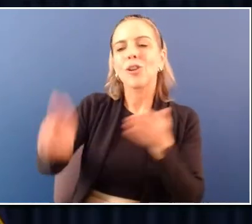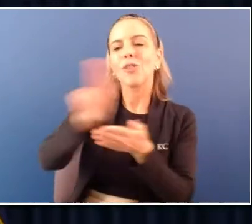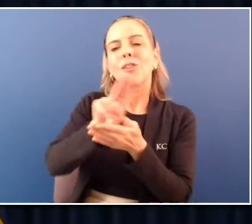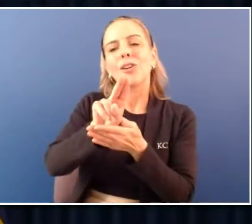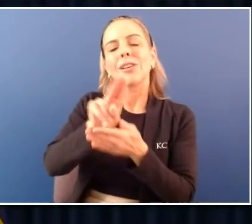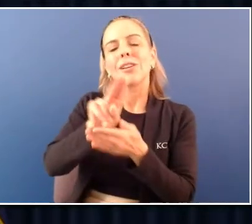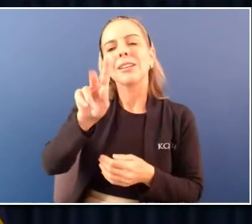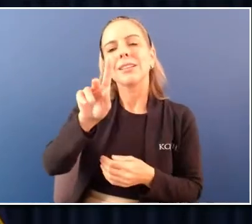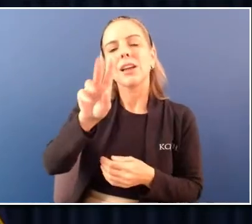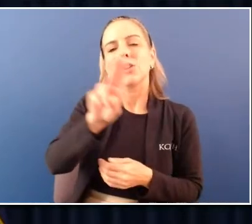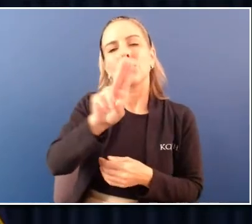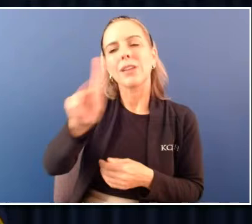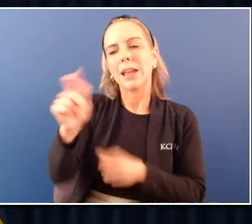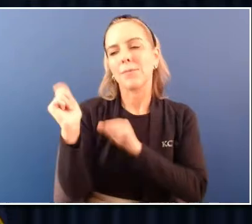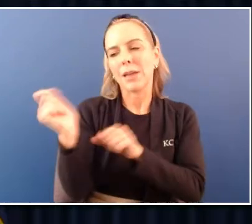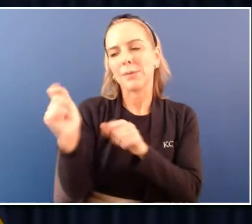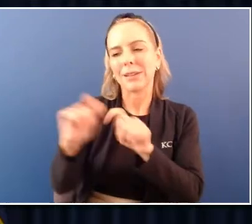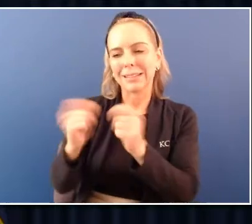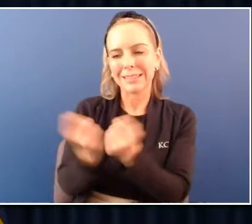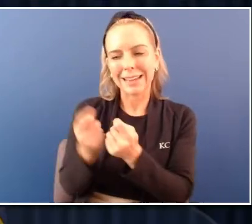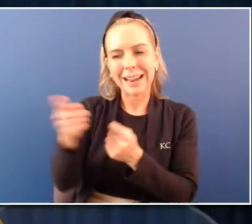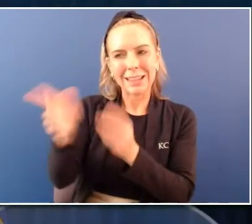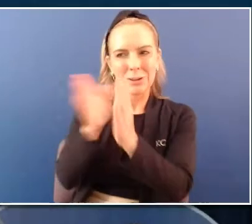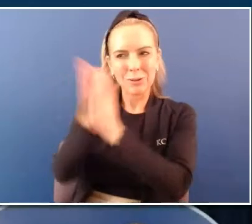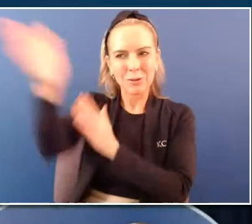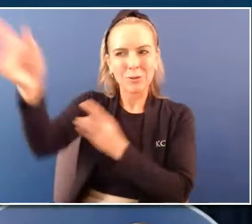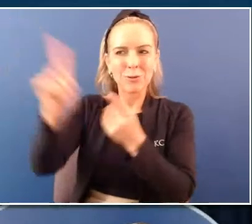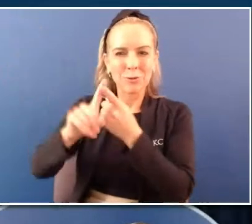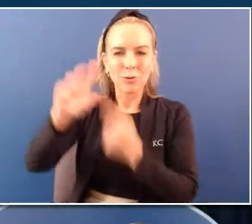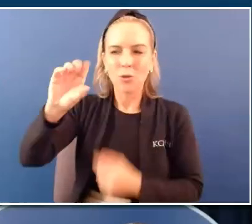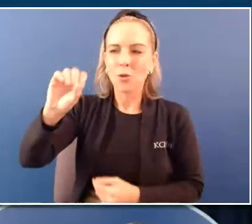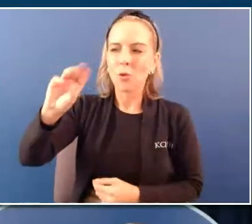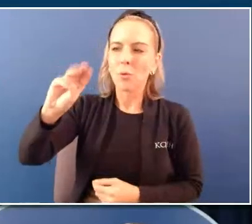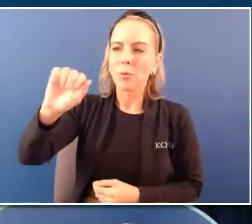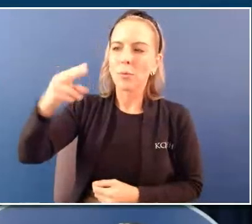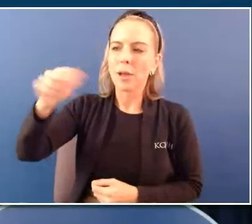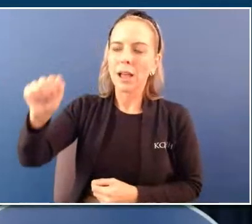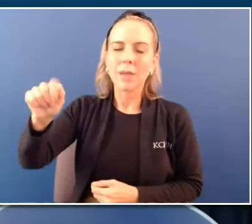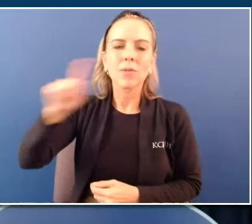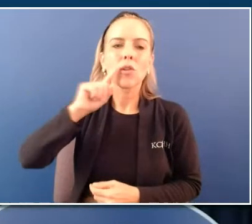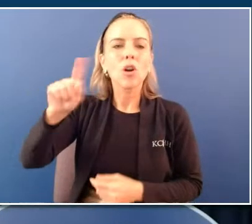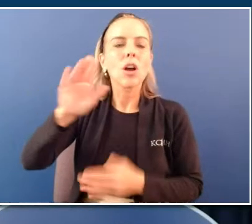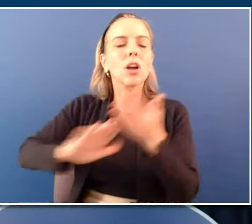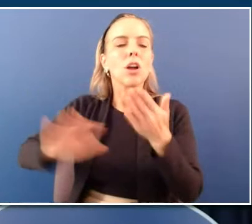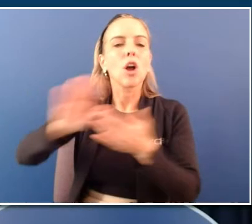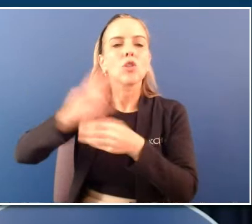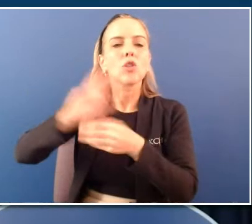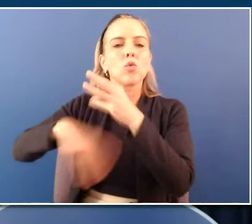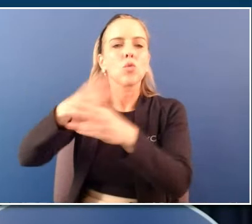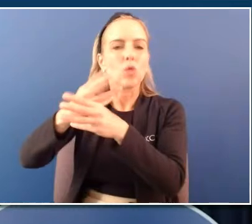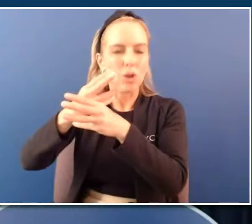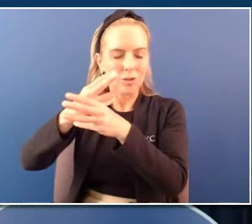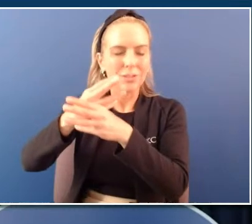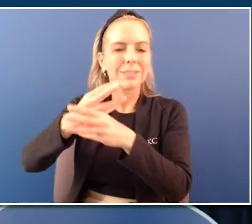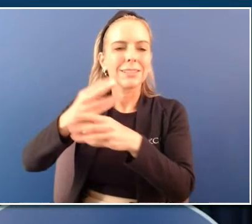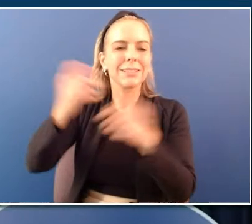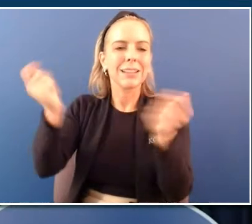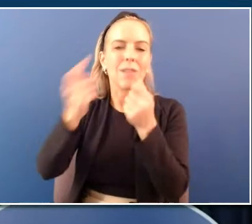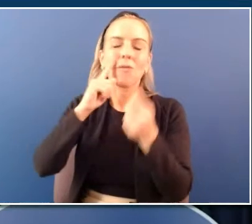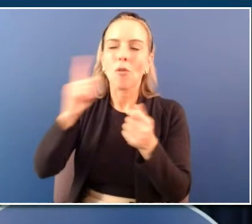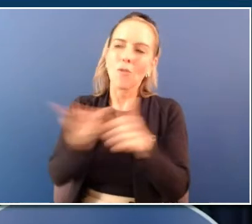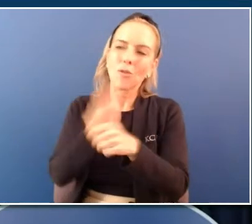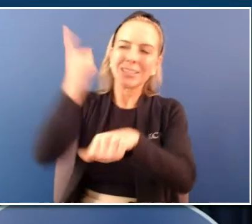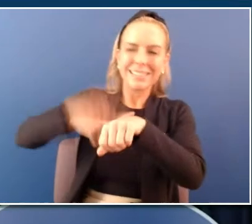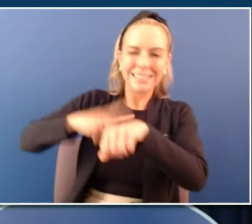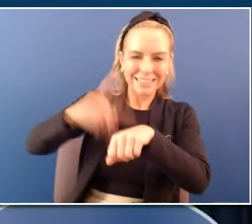team. They're headed to Omaha for the College World Series for the first time in program history. Congratulations to the players,